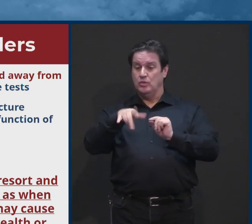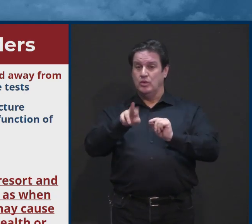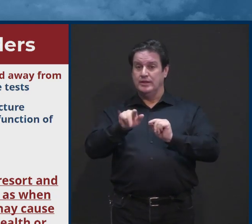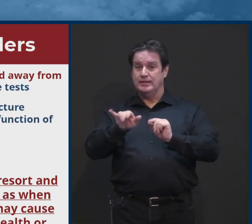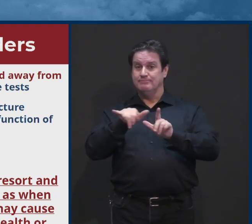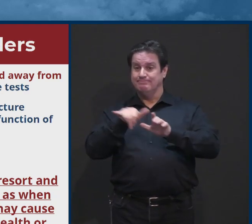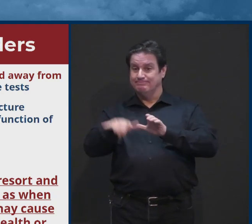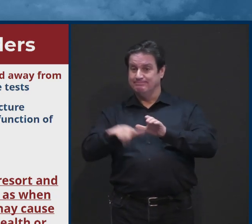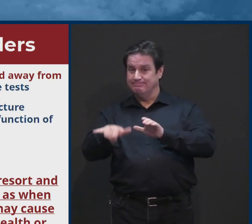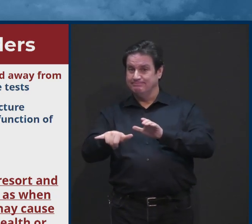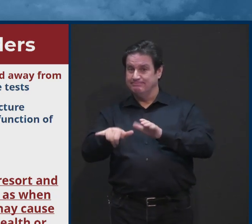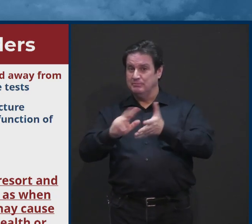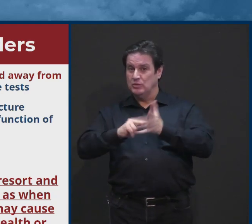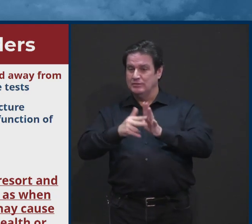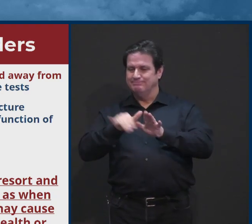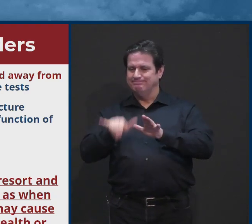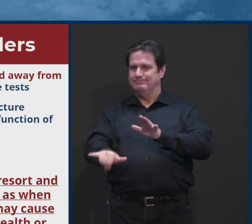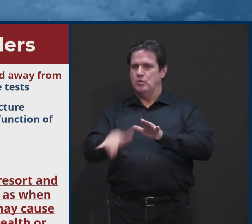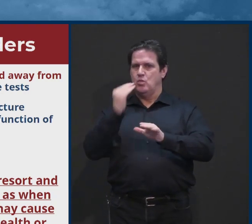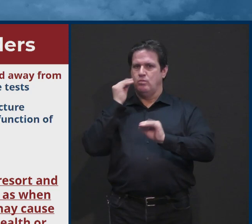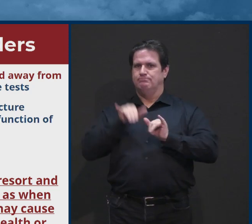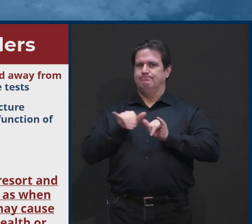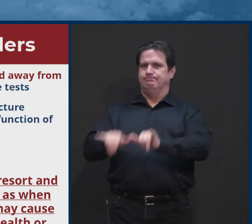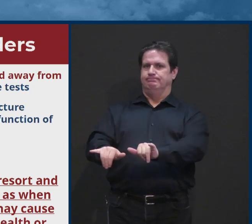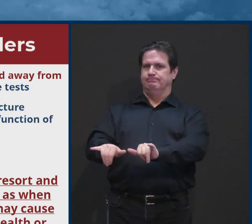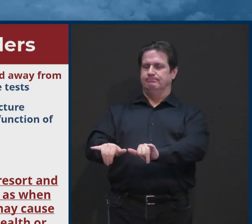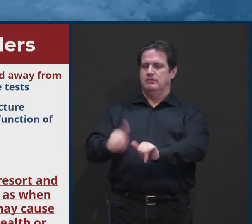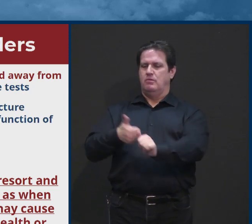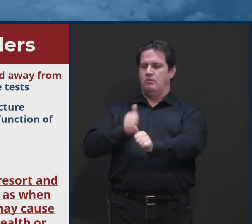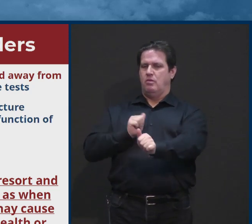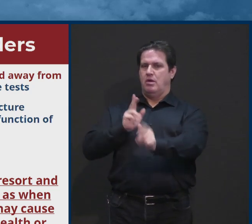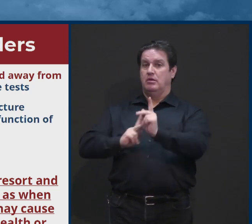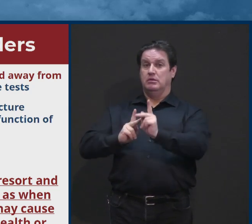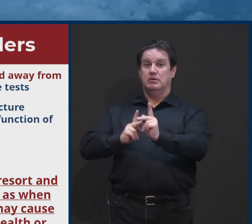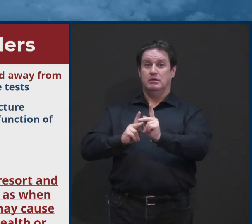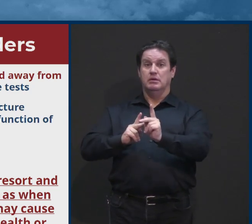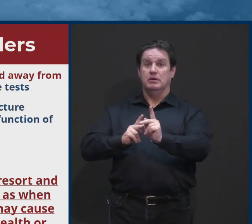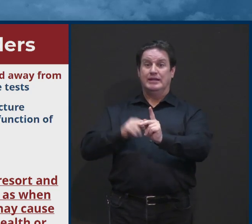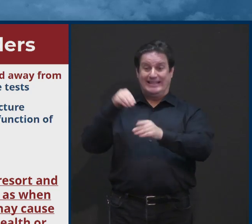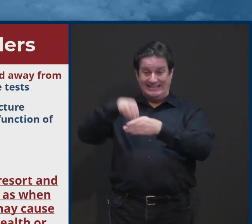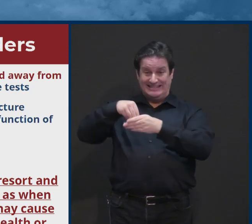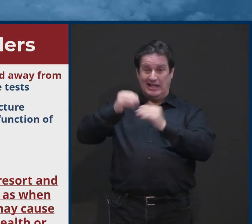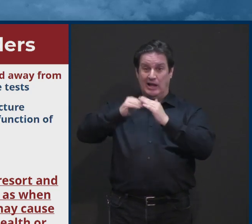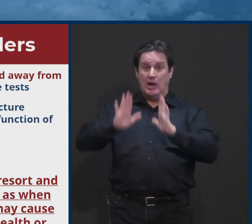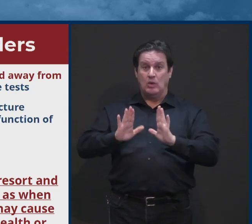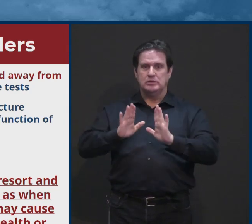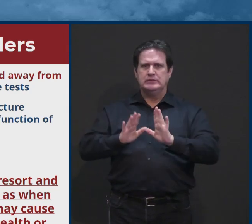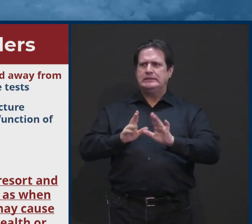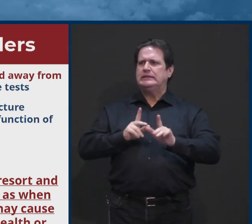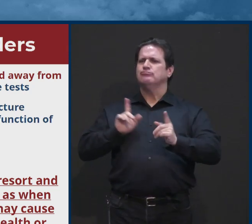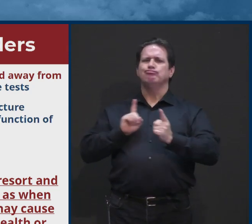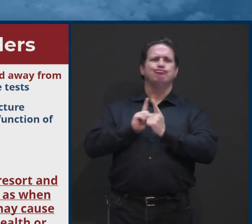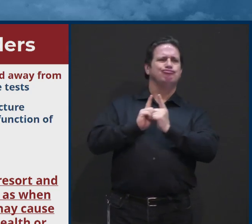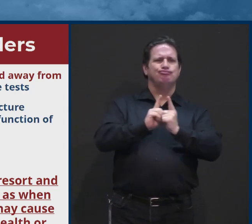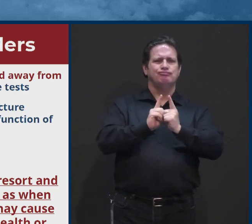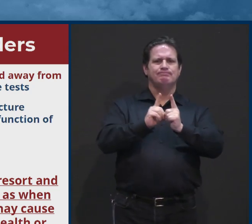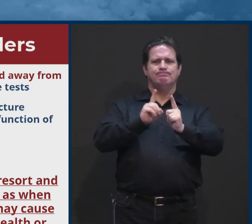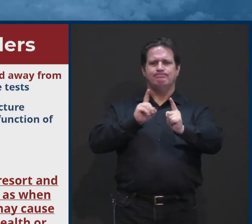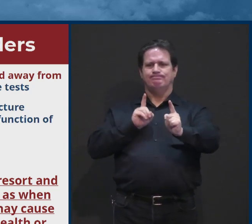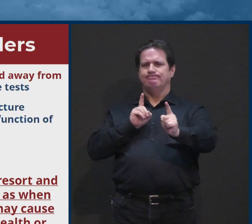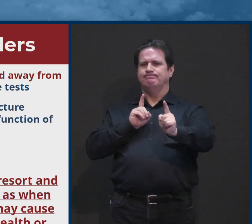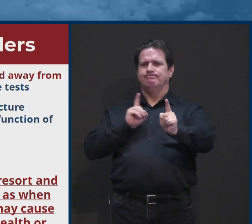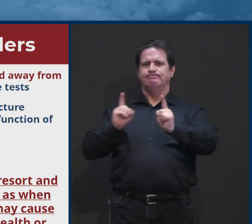really are to stay home and stay away from others, even within your home, for 14 days, regardless